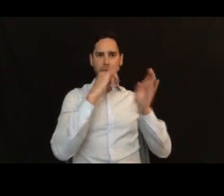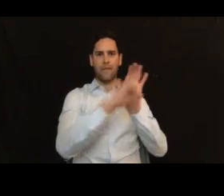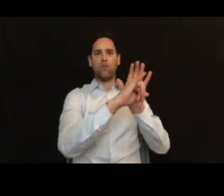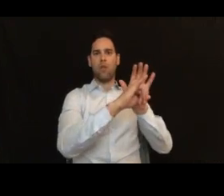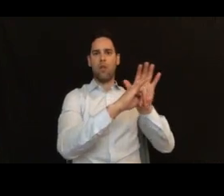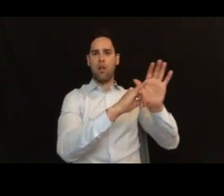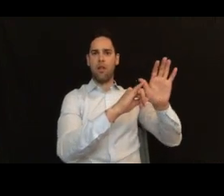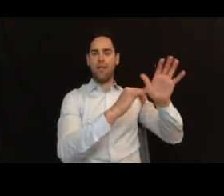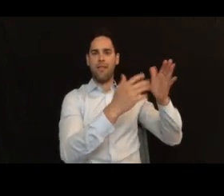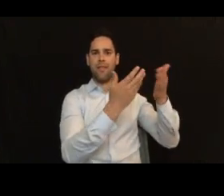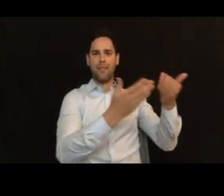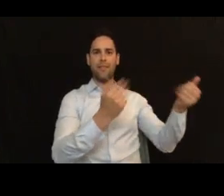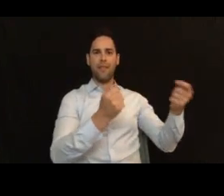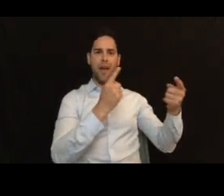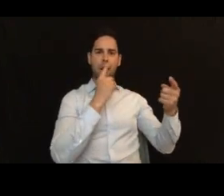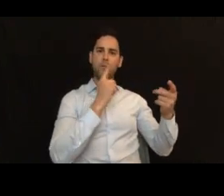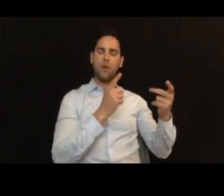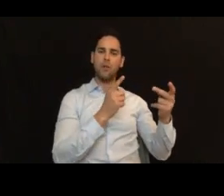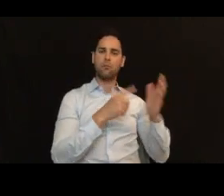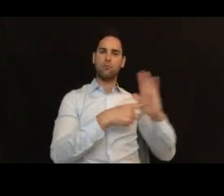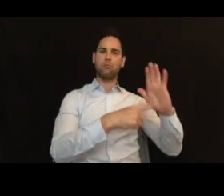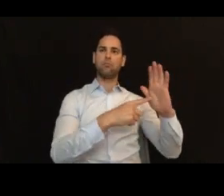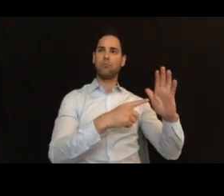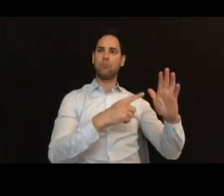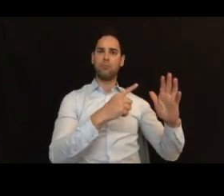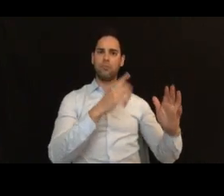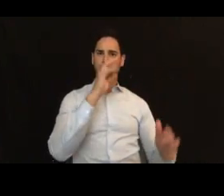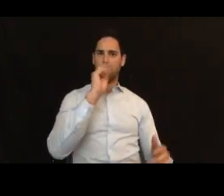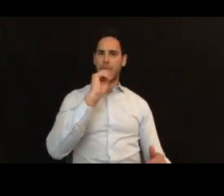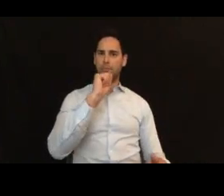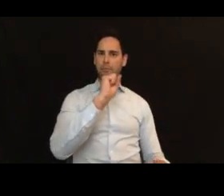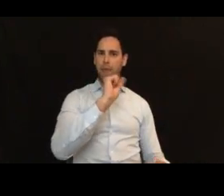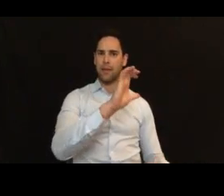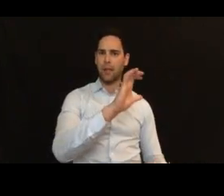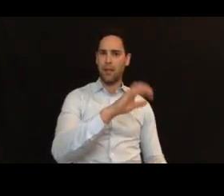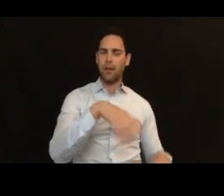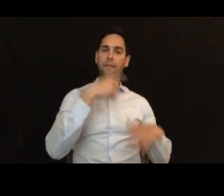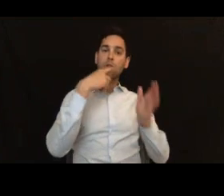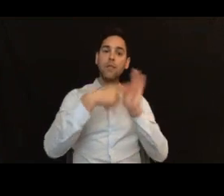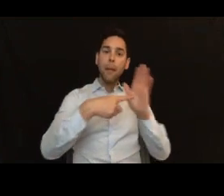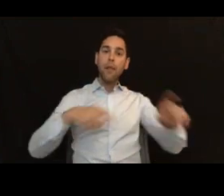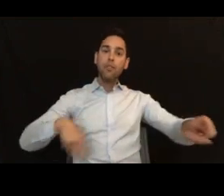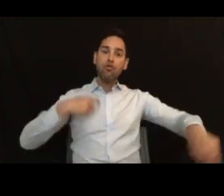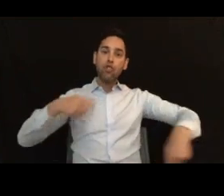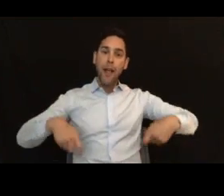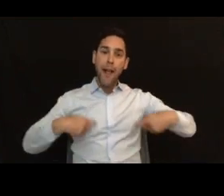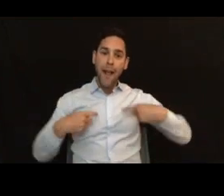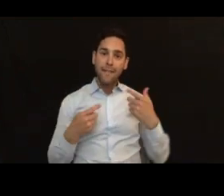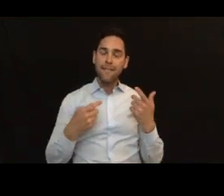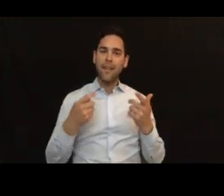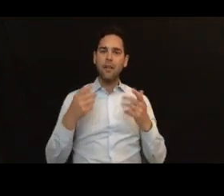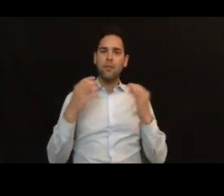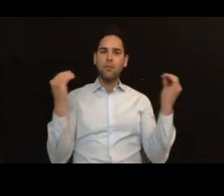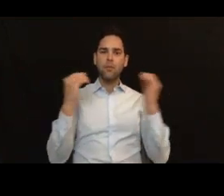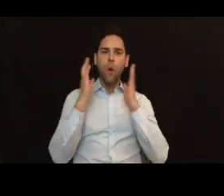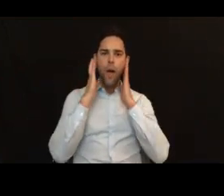might conjure up masculinity ideologically. So they'll shave their legs so there's no body hair. They